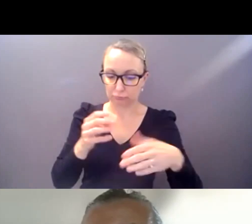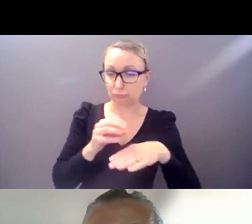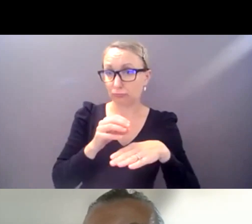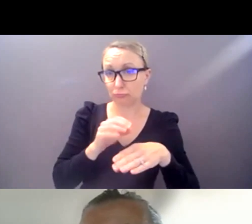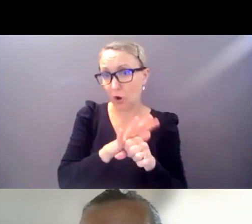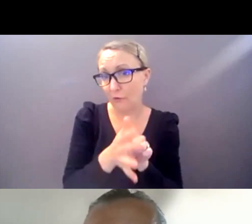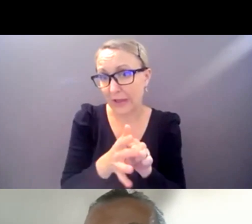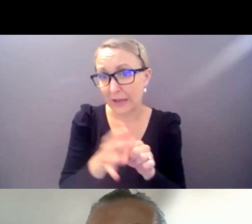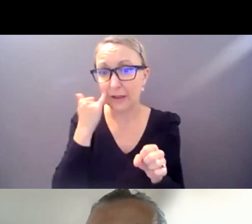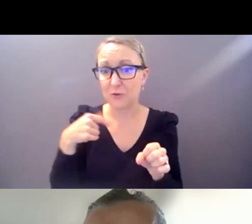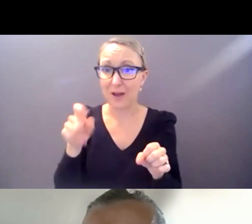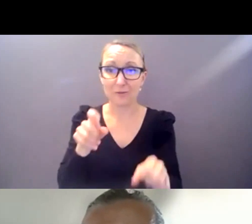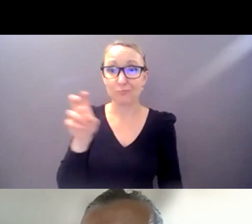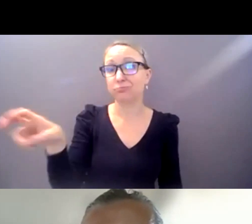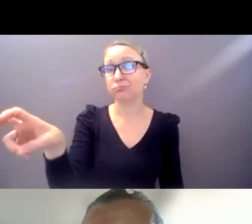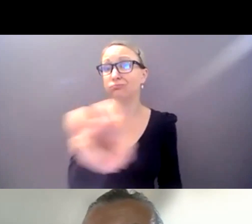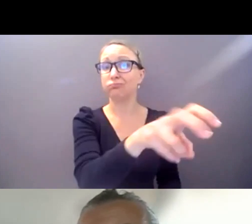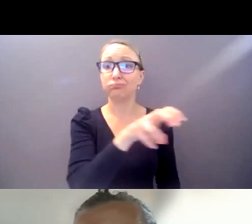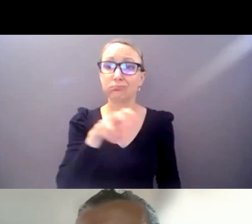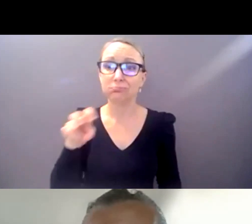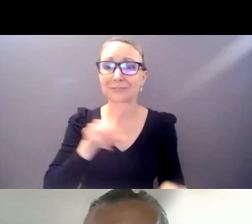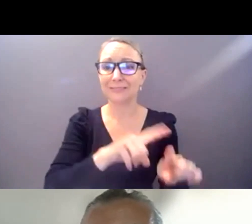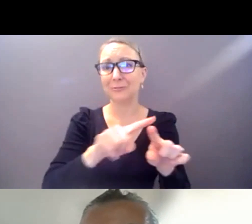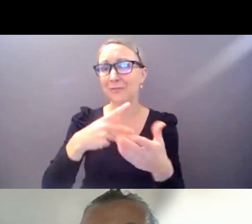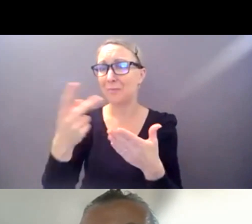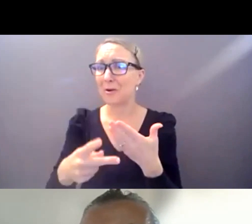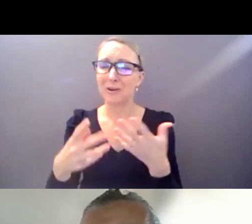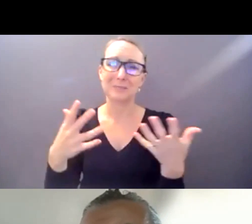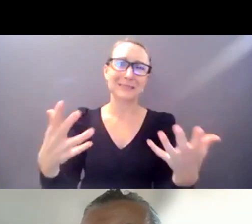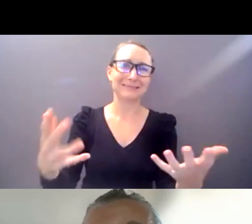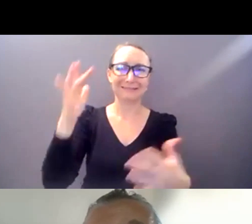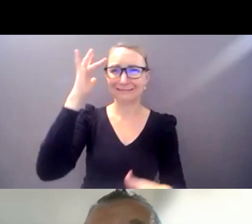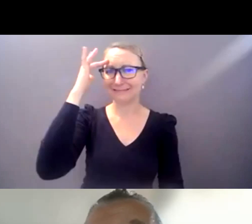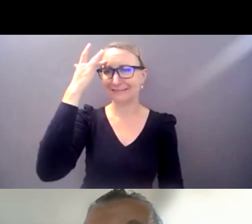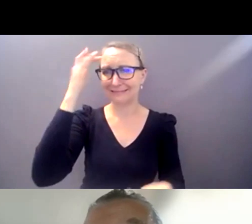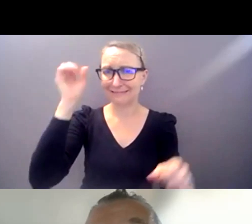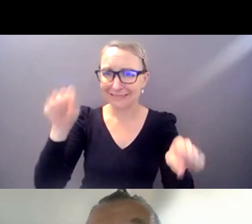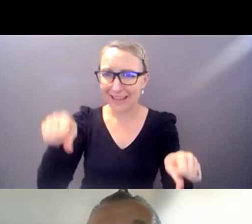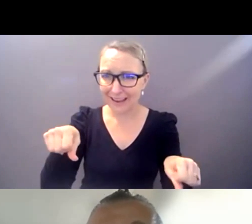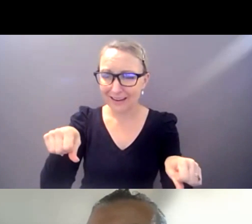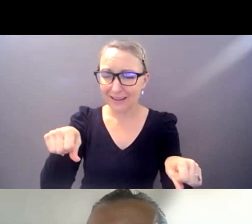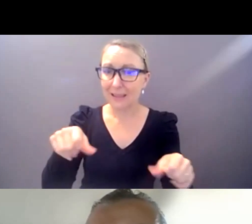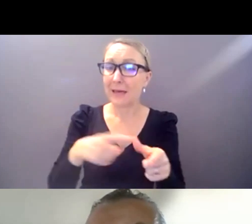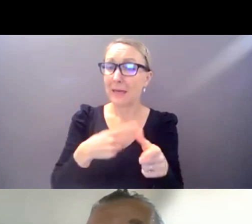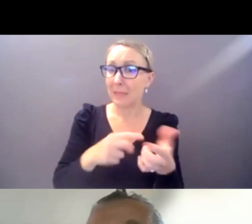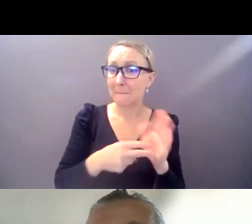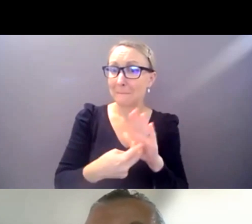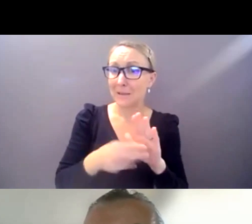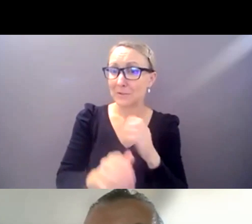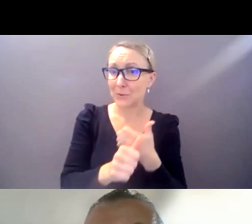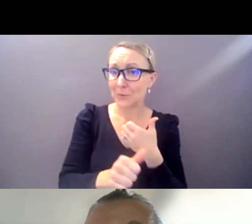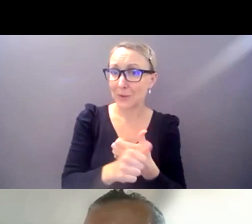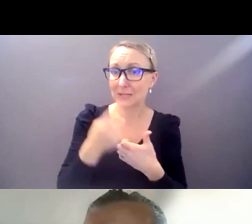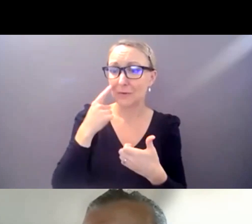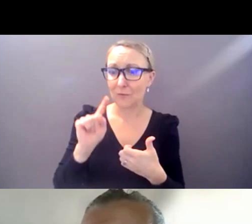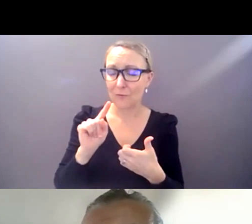to another, from one county program to another, from one healthcare provider to another, their risk of,